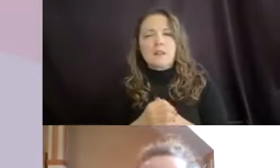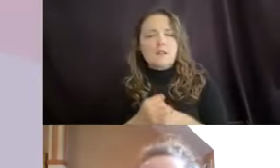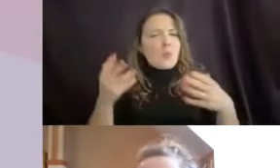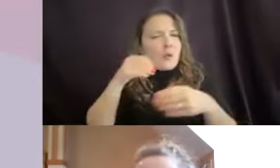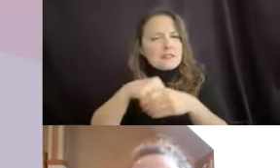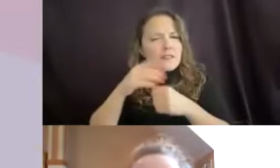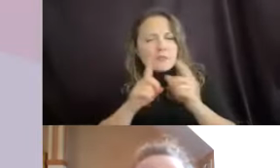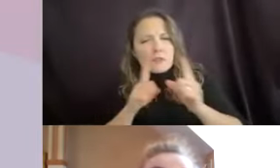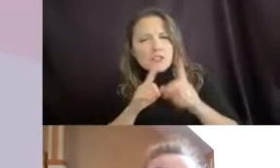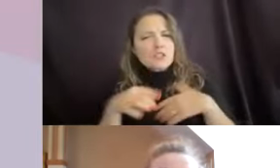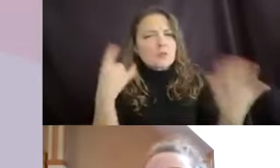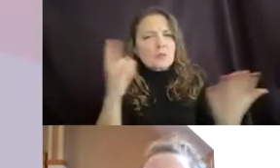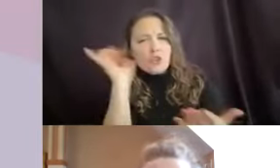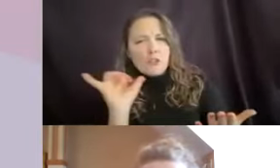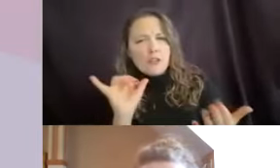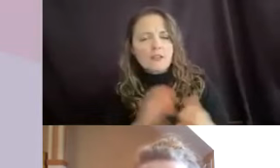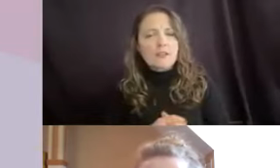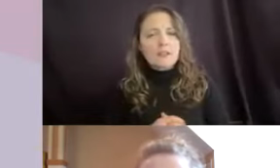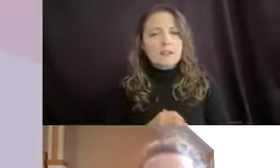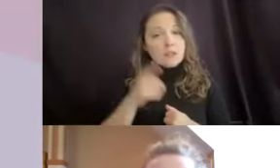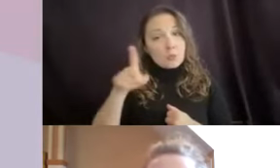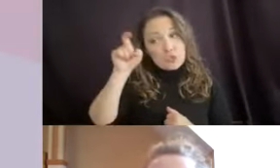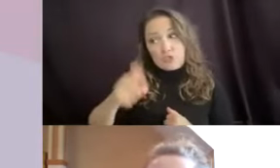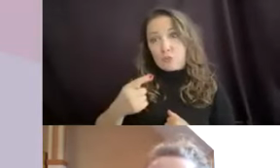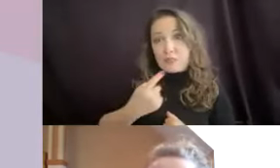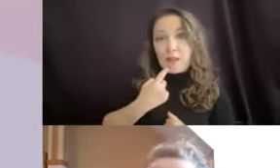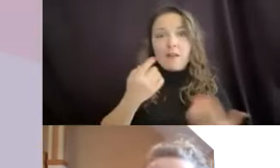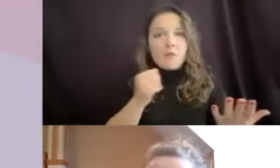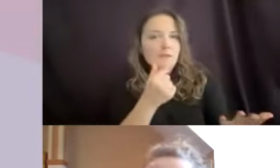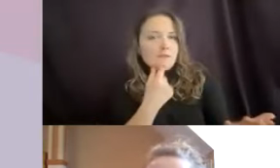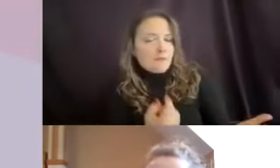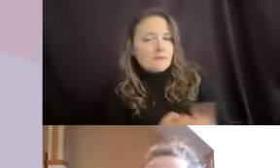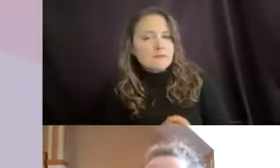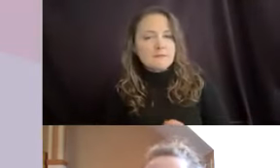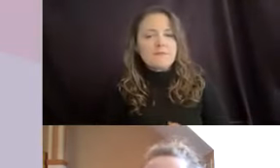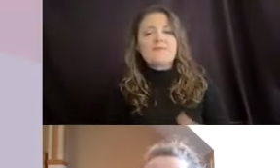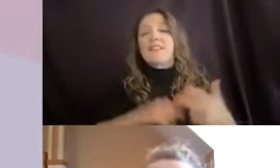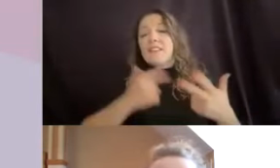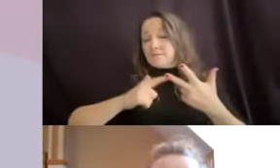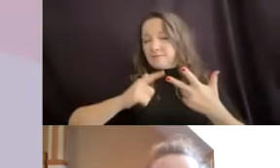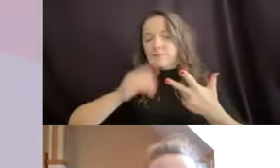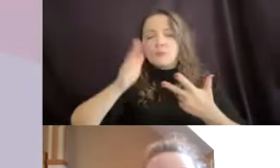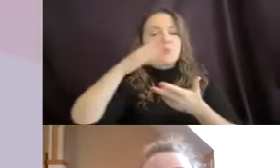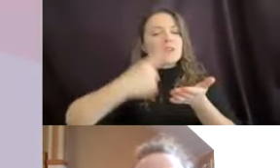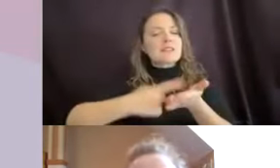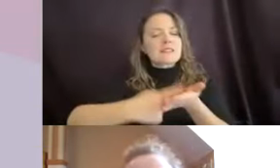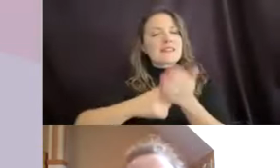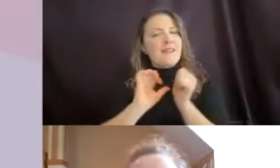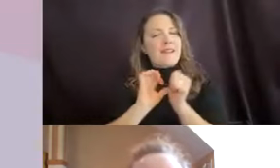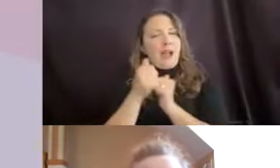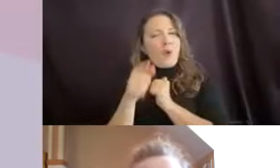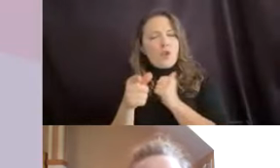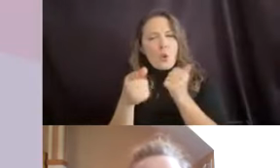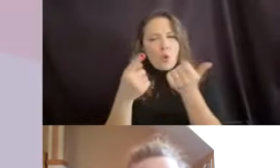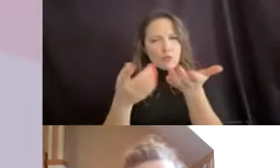those conversations look like? What should you say? And then finally, we are going to discuss how those conversations can